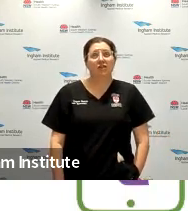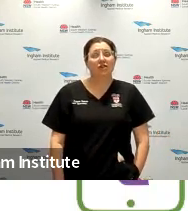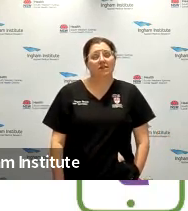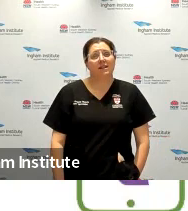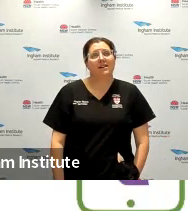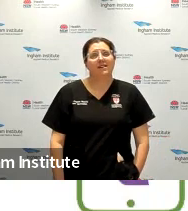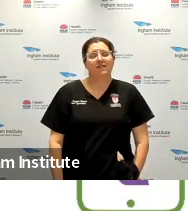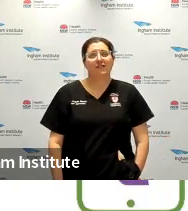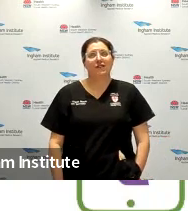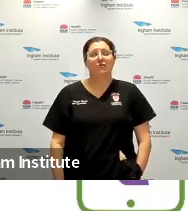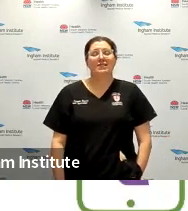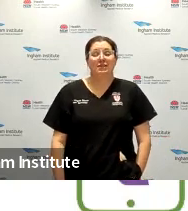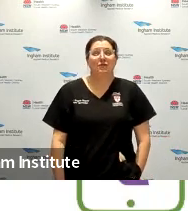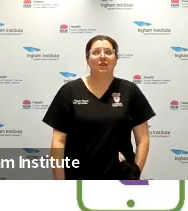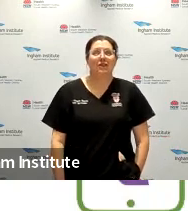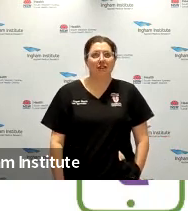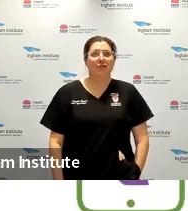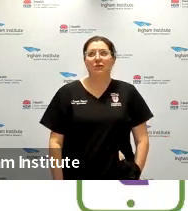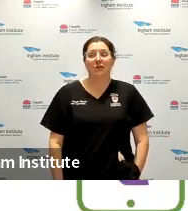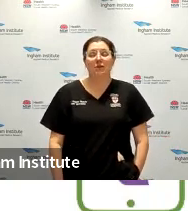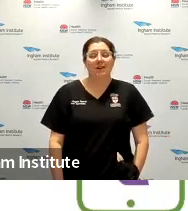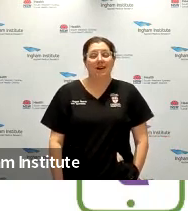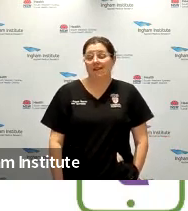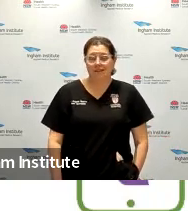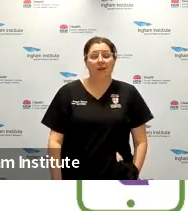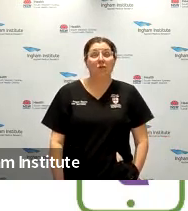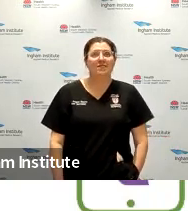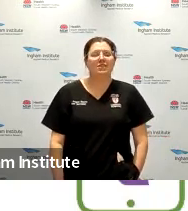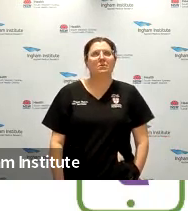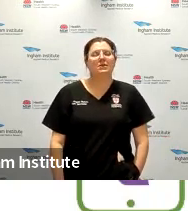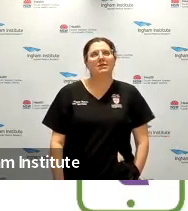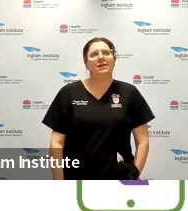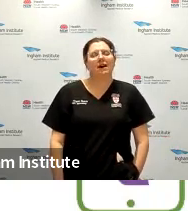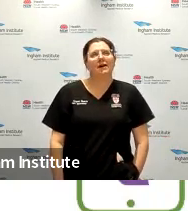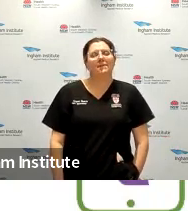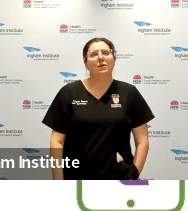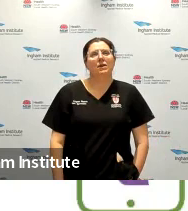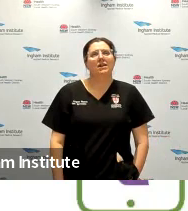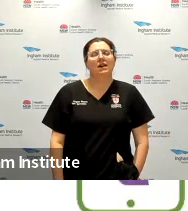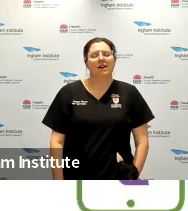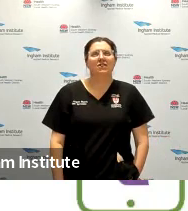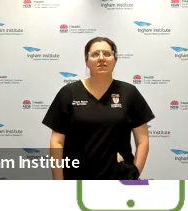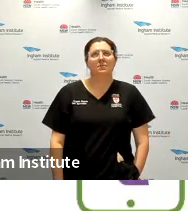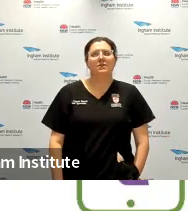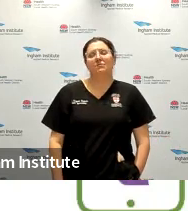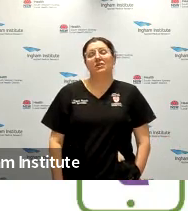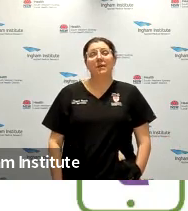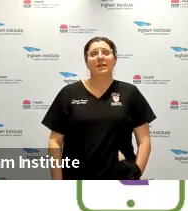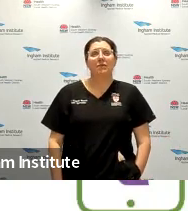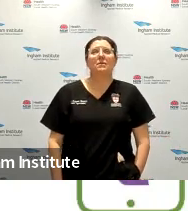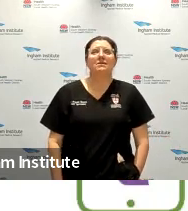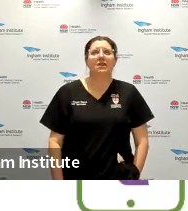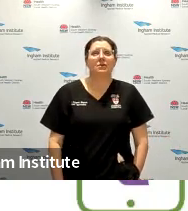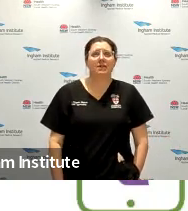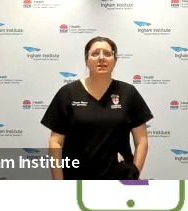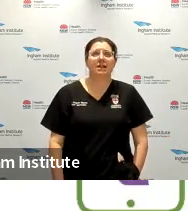also geo-locked for reasons of workload and also how work is distributed. We are interested